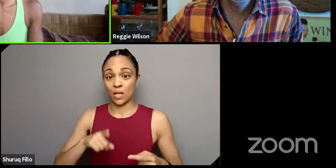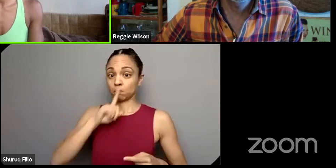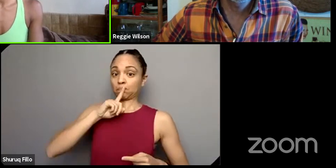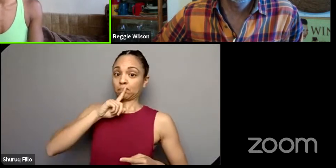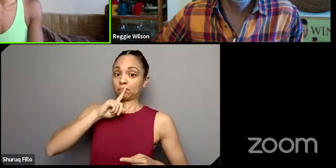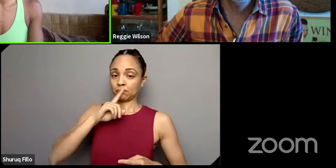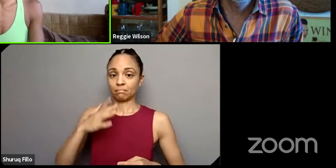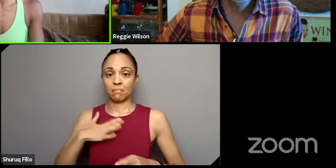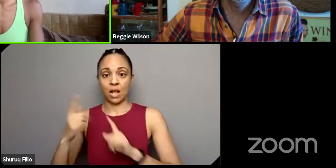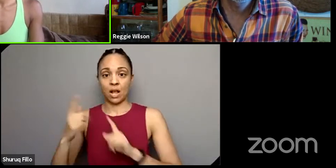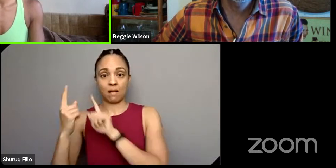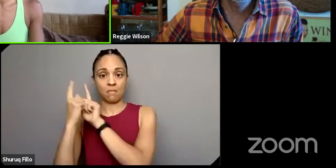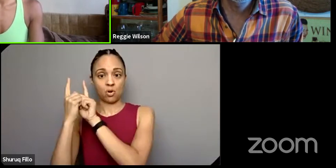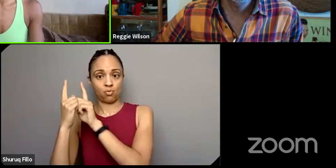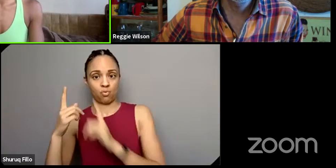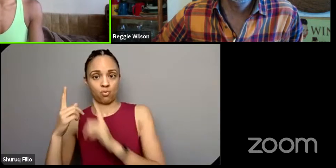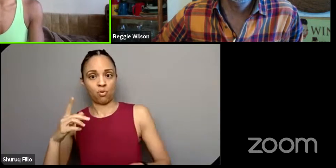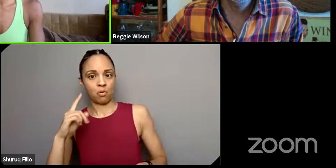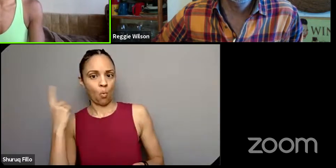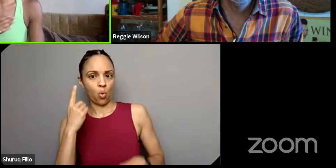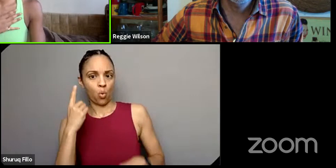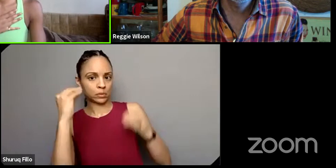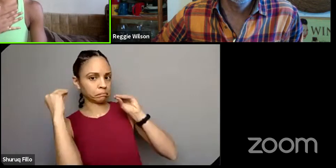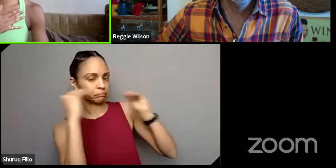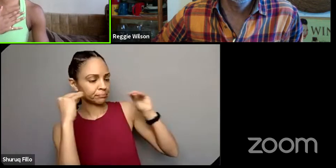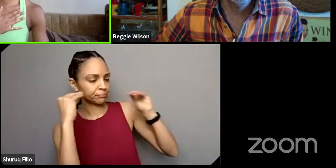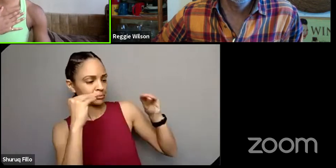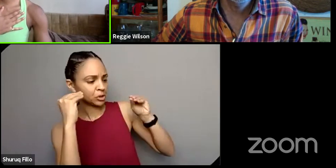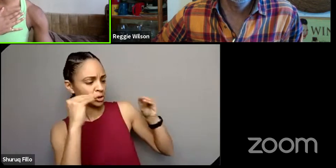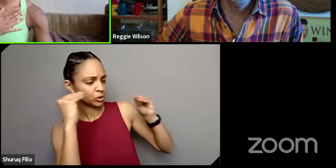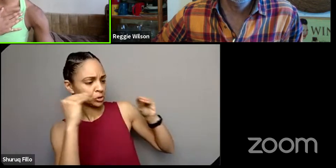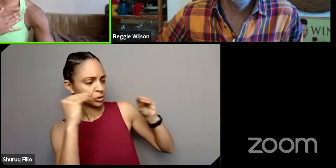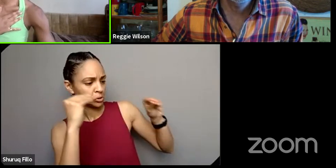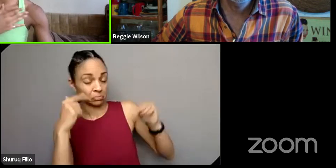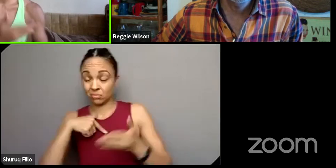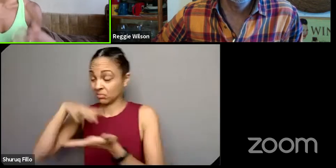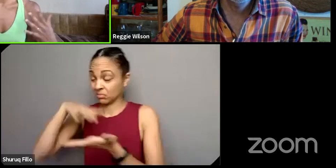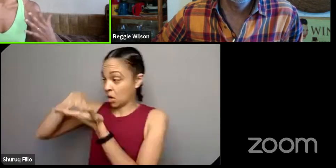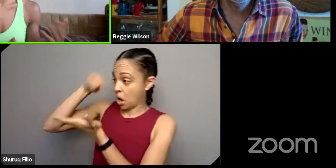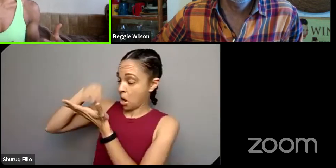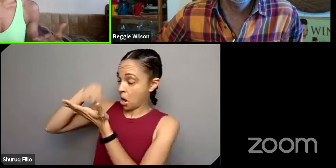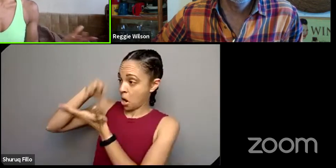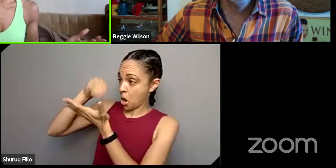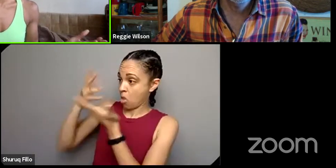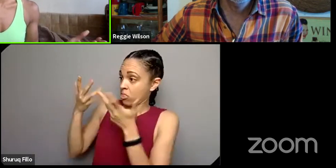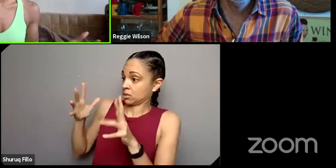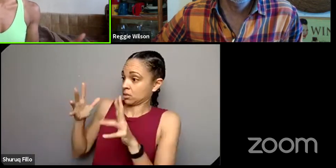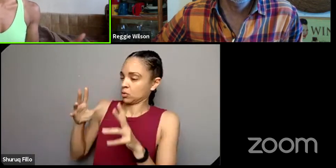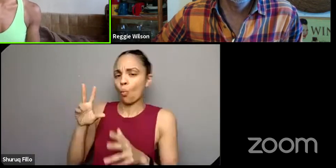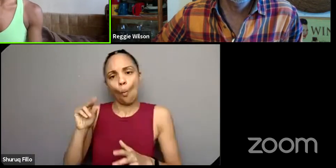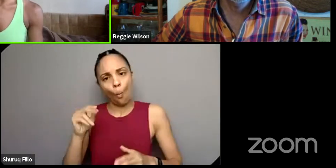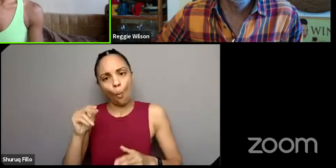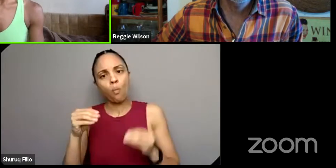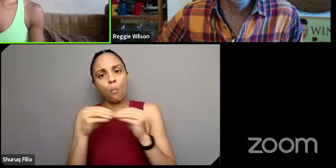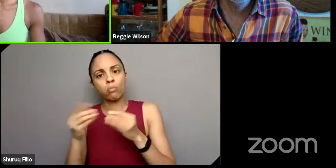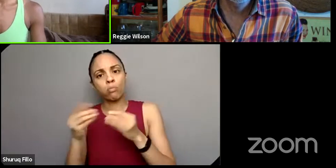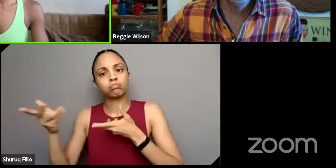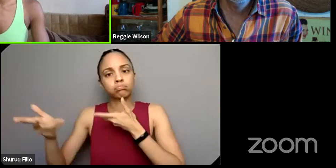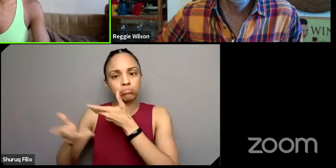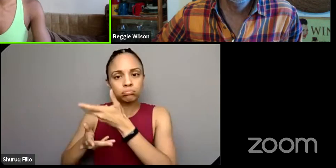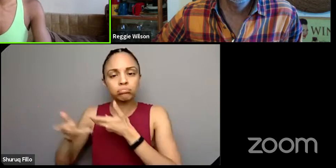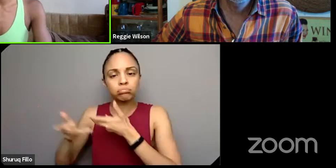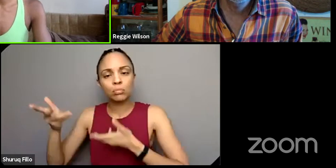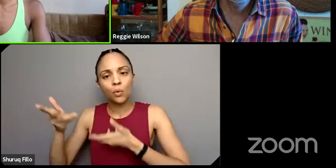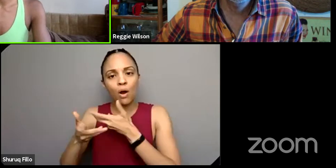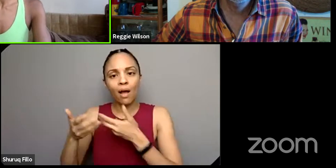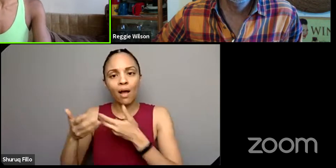feel like I'm prompted by my mentors. And as a mentor myself, like I prompt these questions of, what is